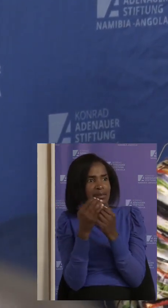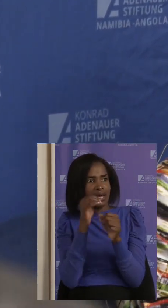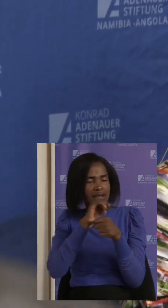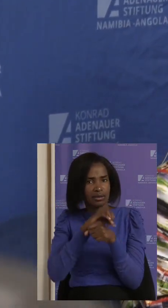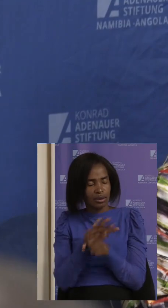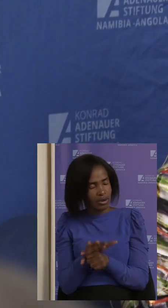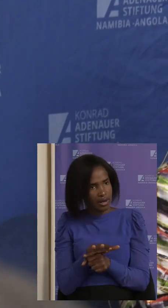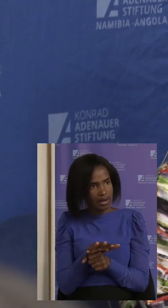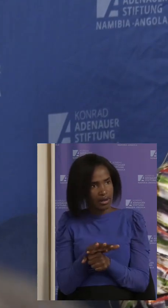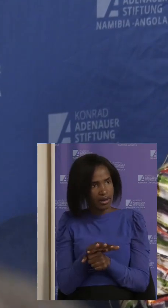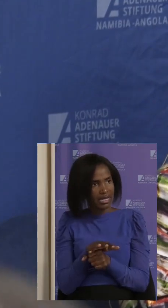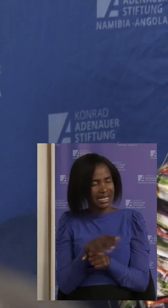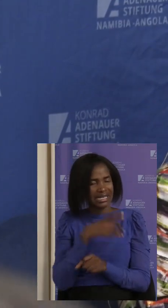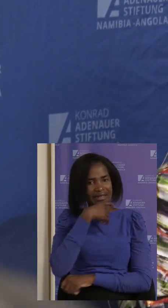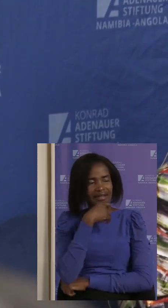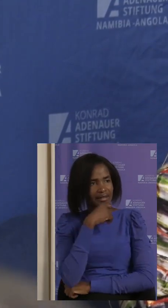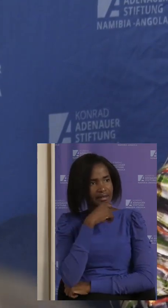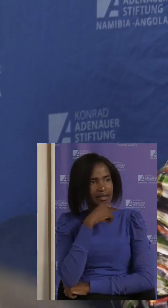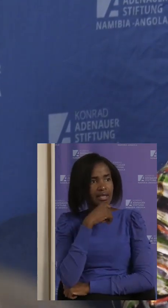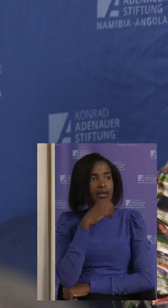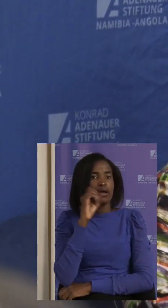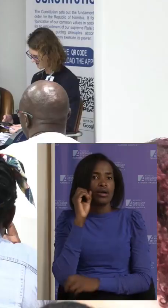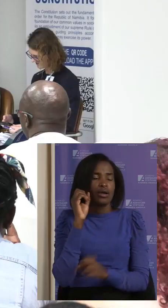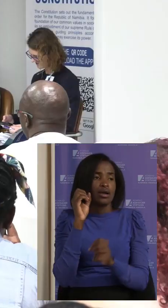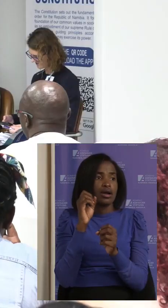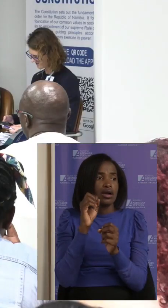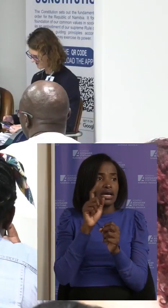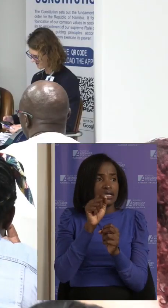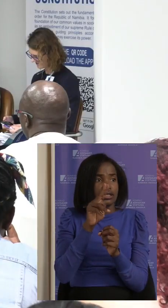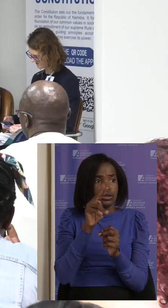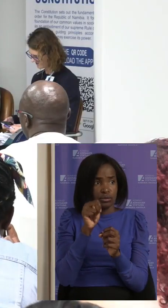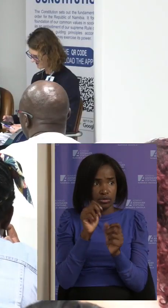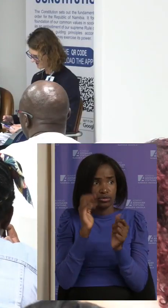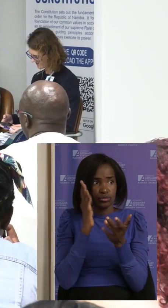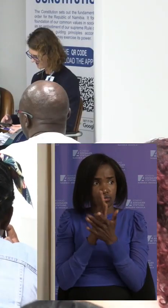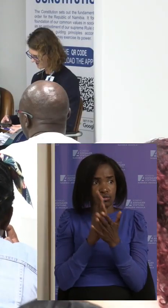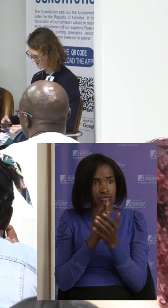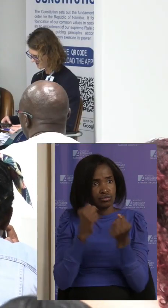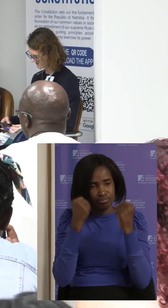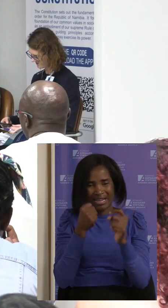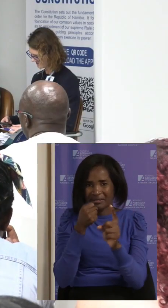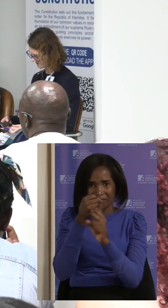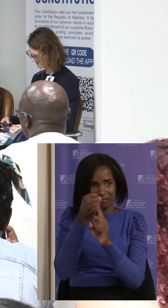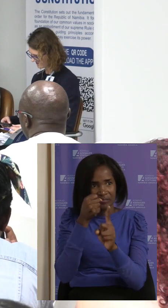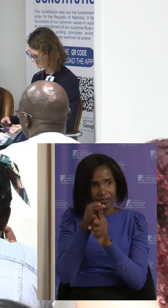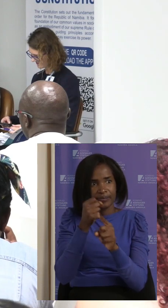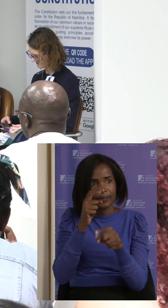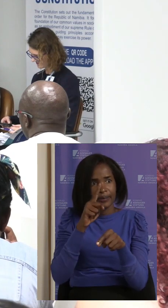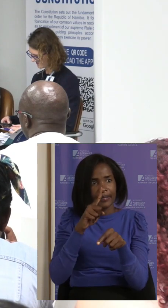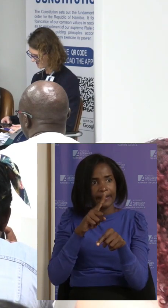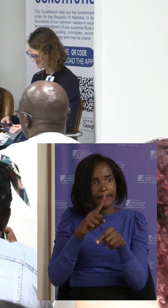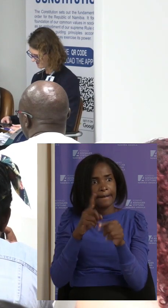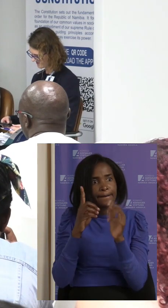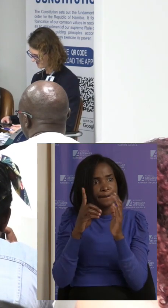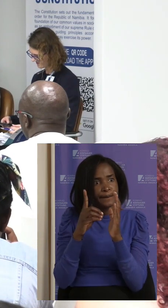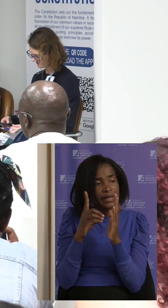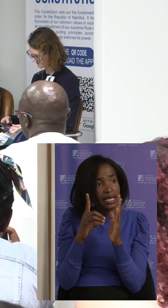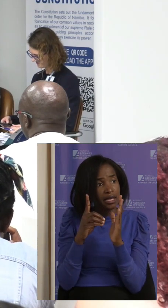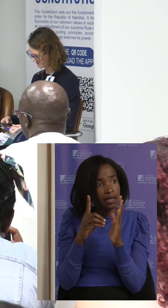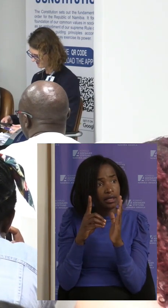We have been very instrumental in terms of carrying out advocacy work, especially during the development of the current Education